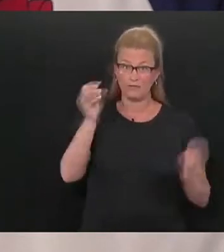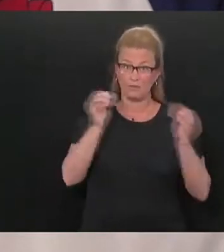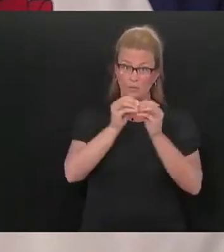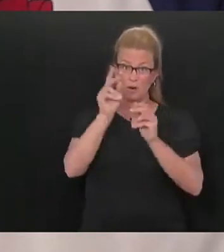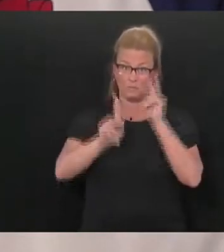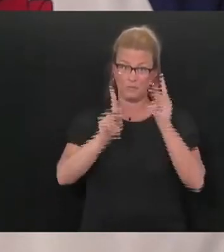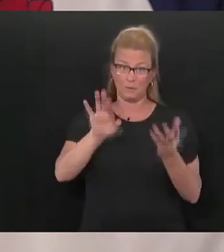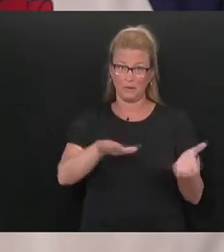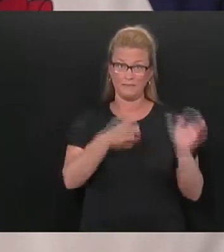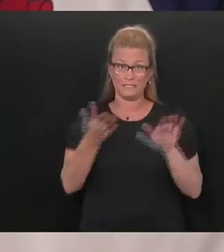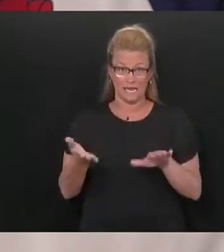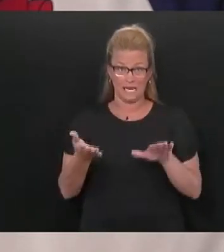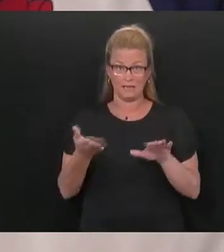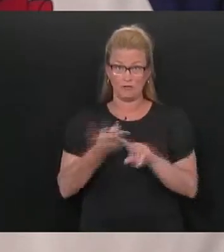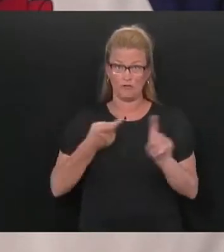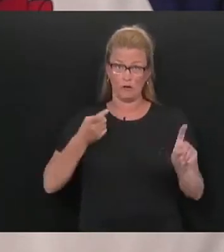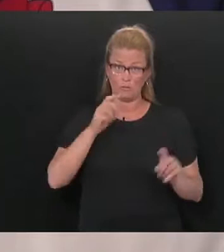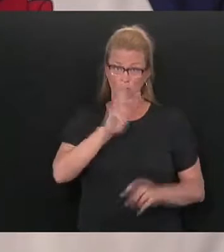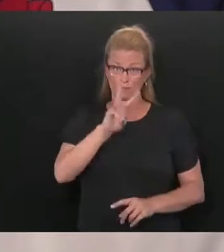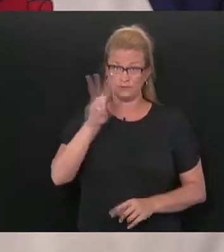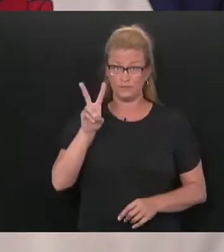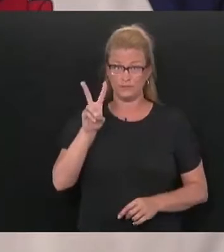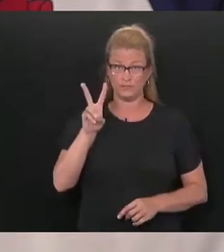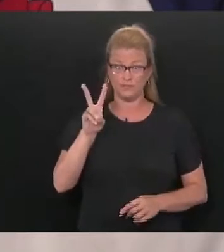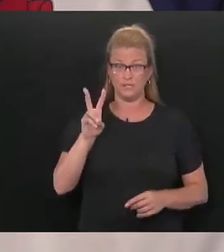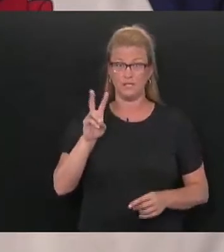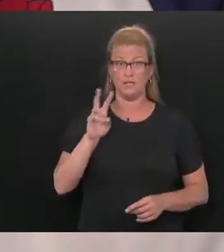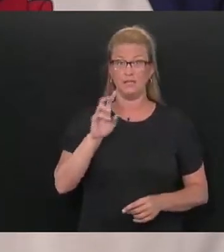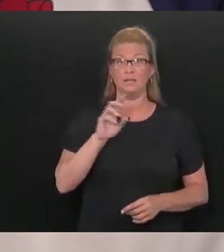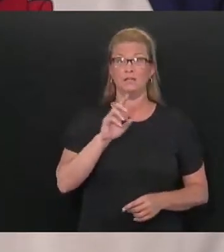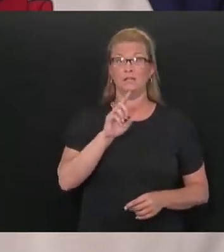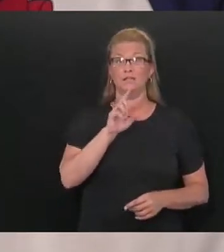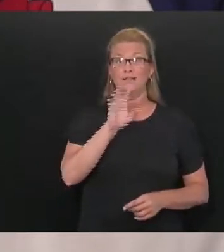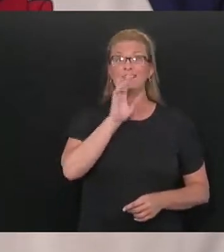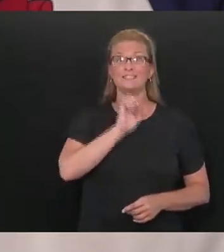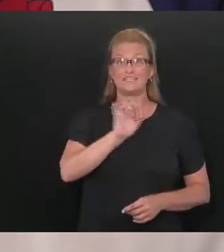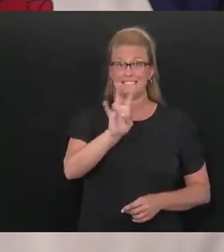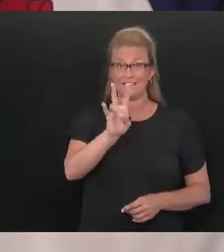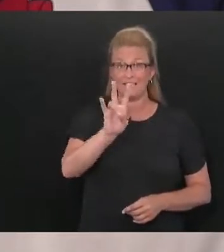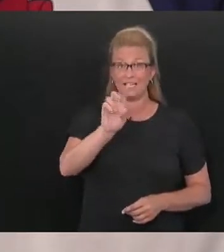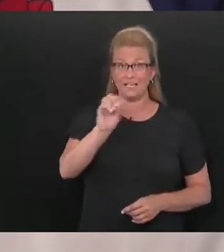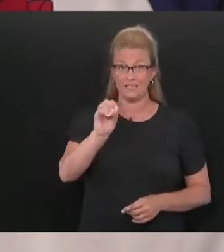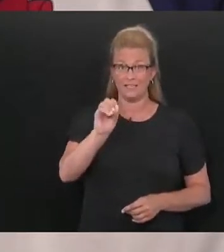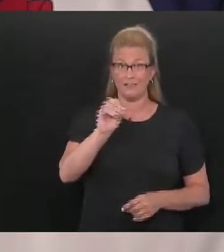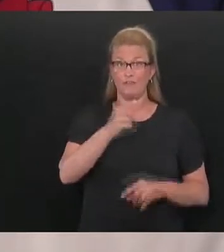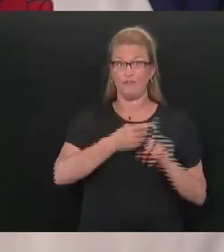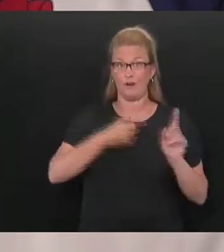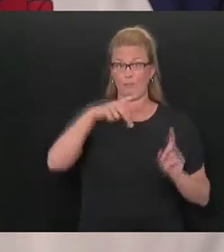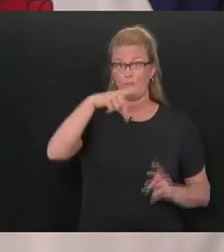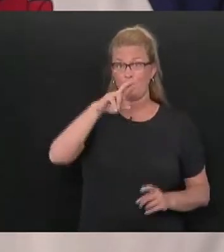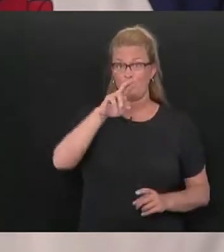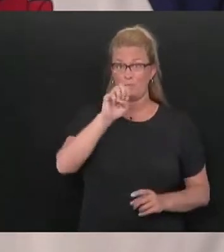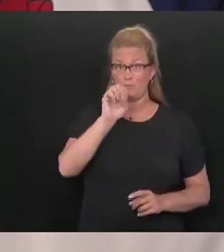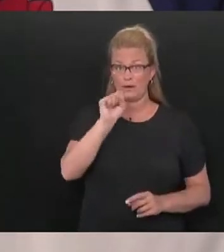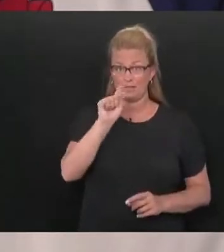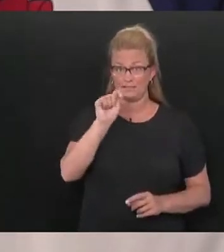West Virginians. Our 118th death was a 70-year-old male from Preston County.